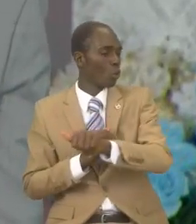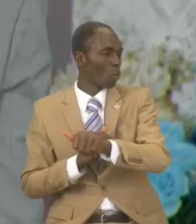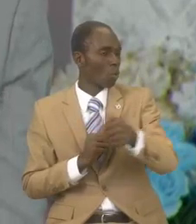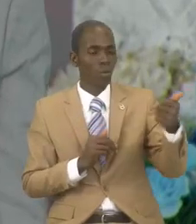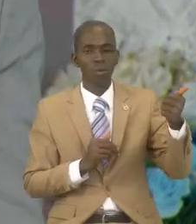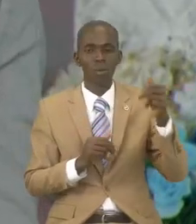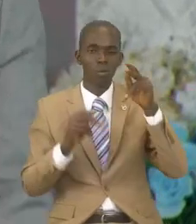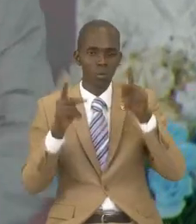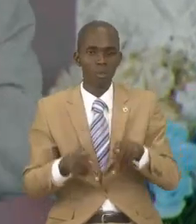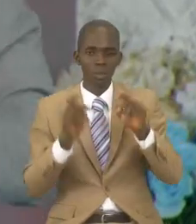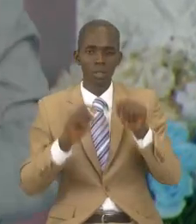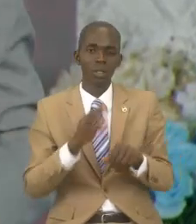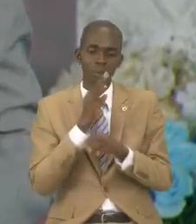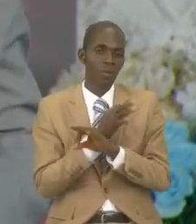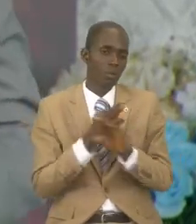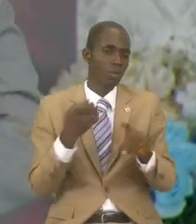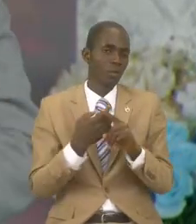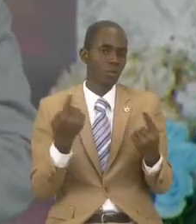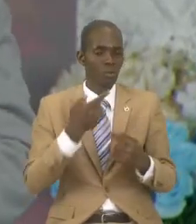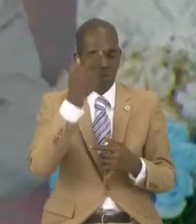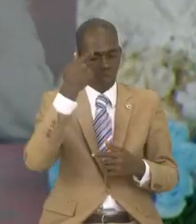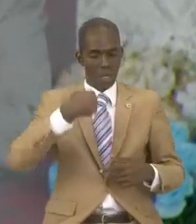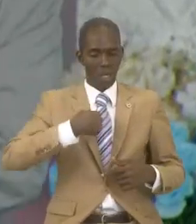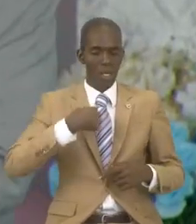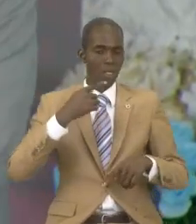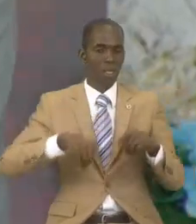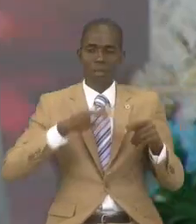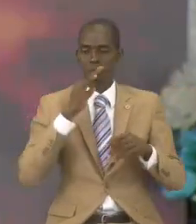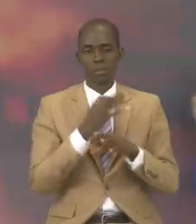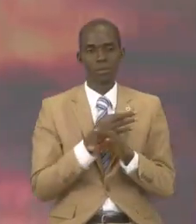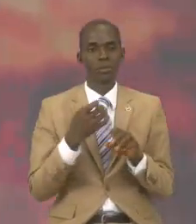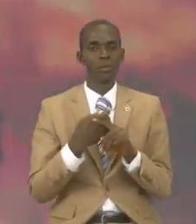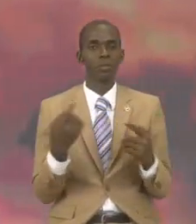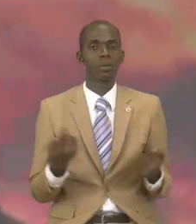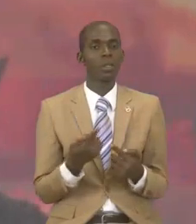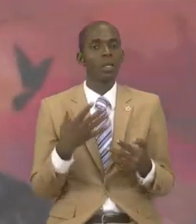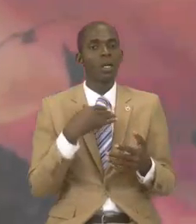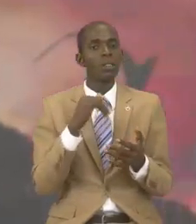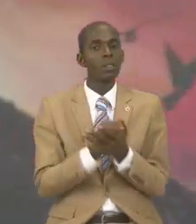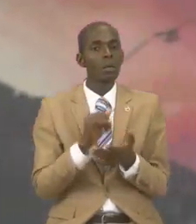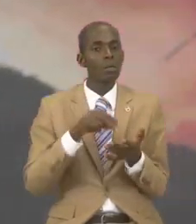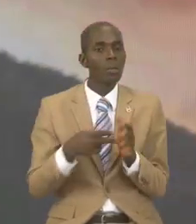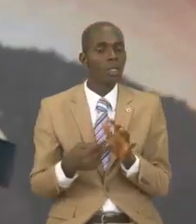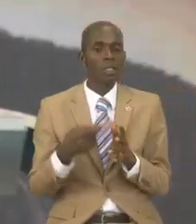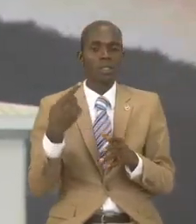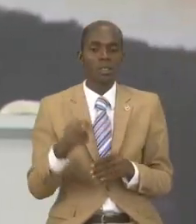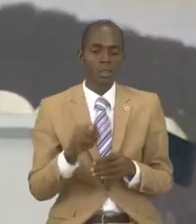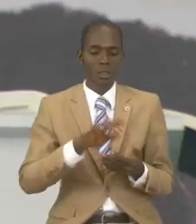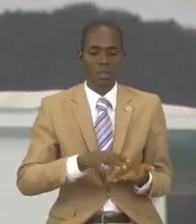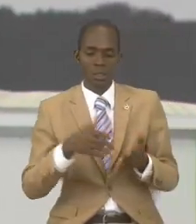all sin. They say nobody can be free. And then that makes the sacrifice of Christ